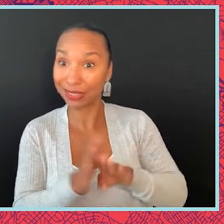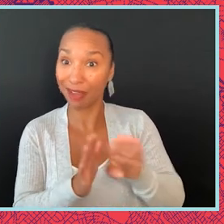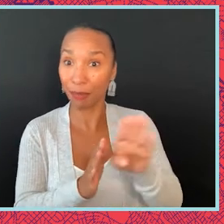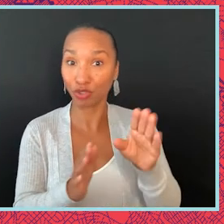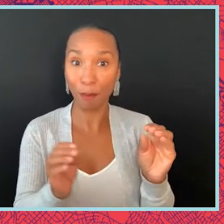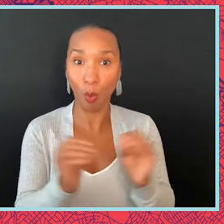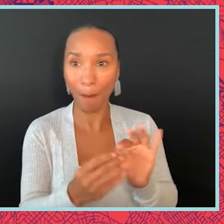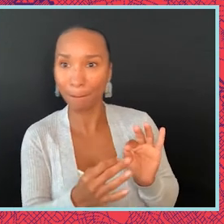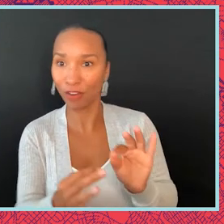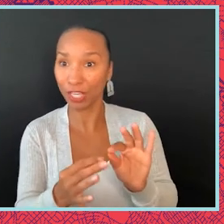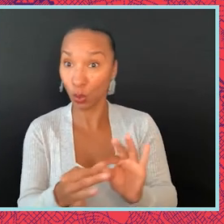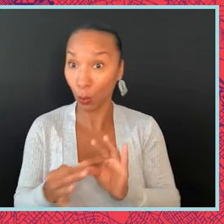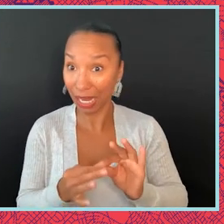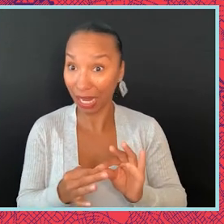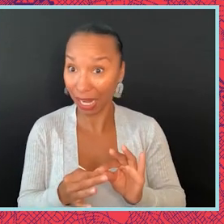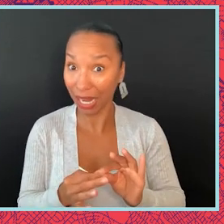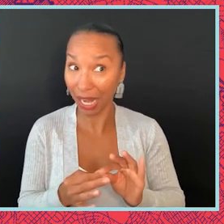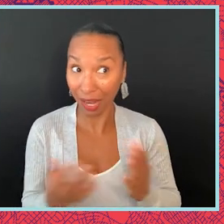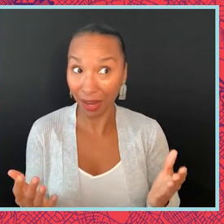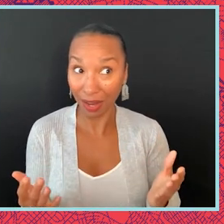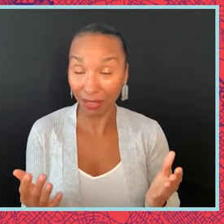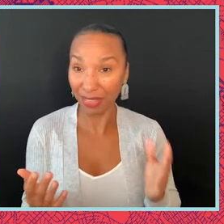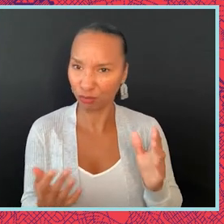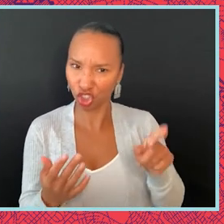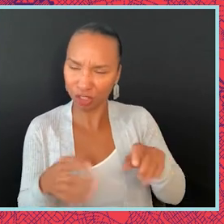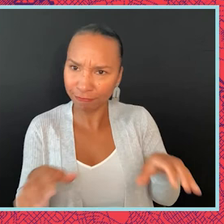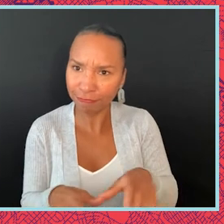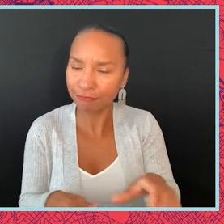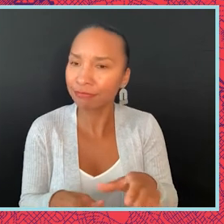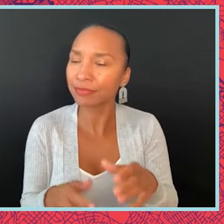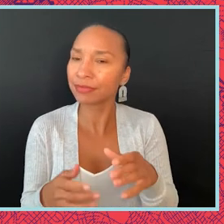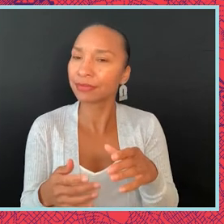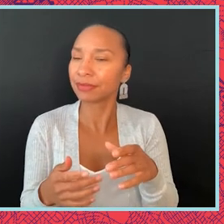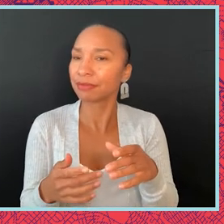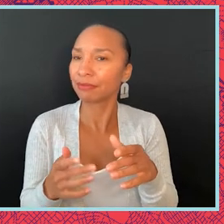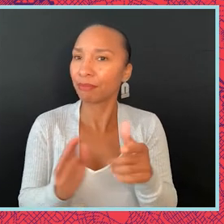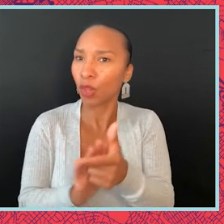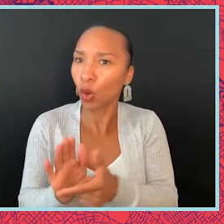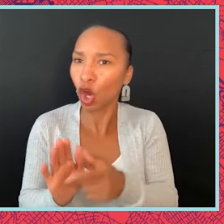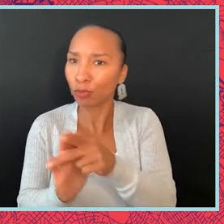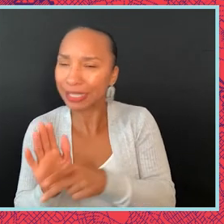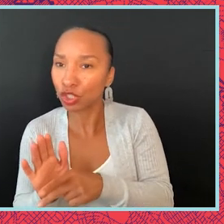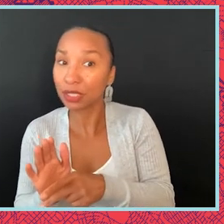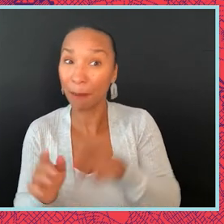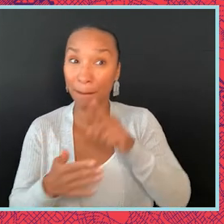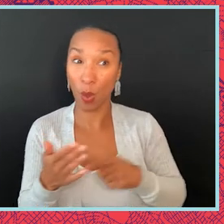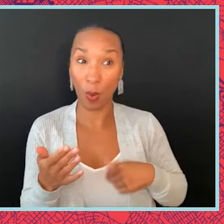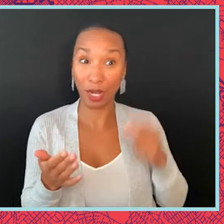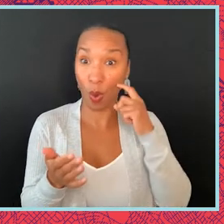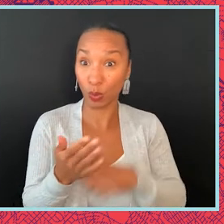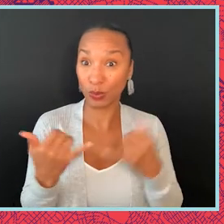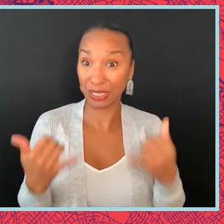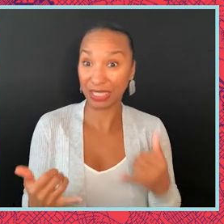more perfect union. You know, but so much of what we have heard and what we also know to be true about our